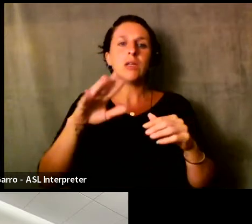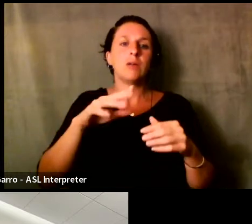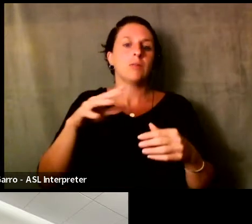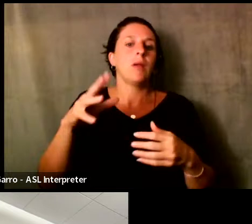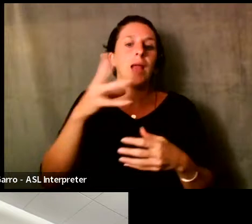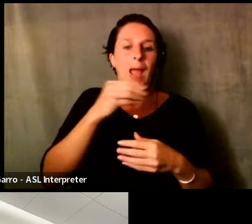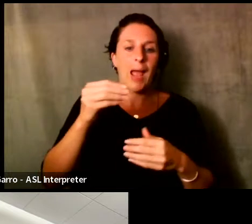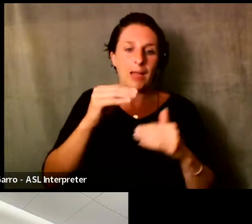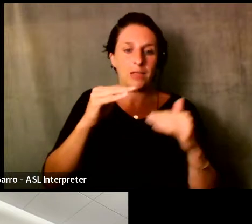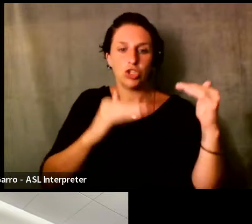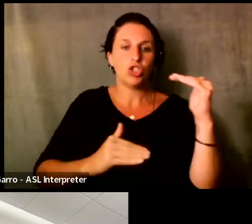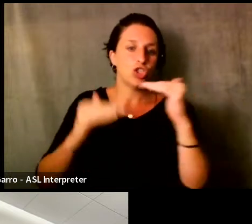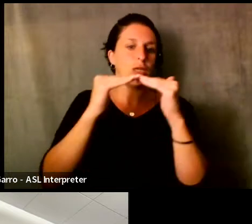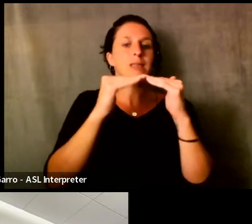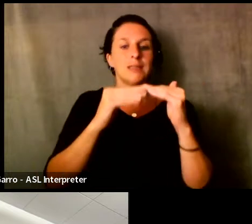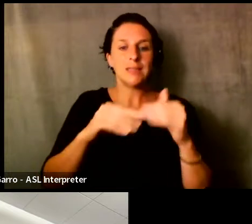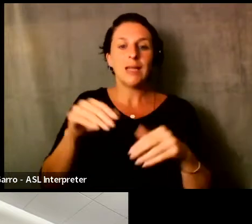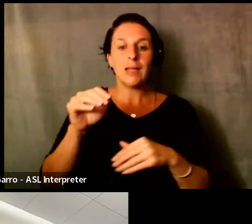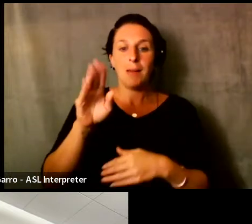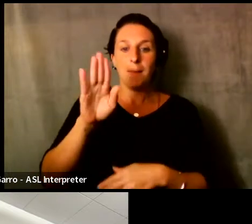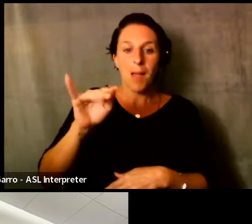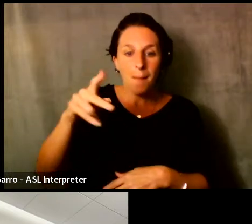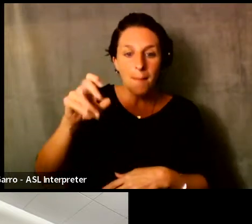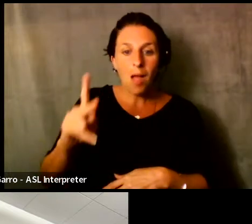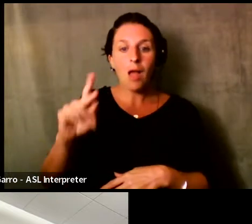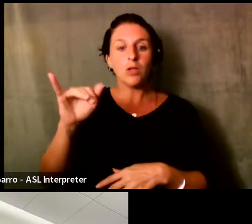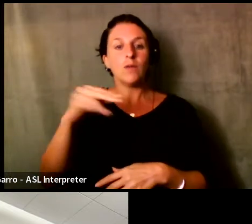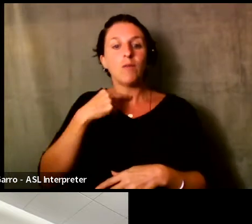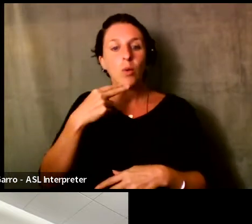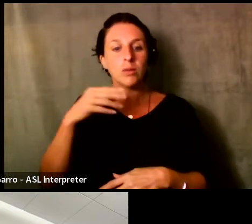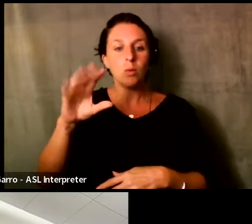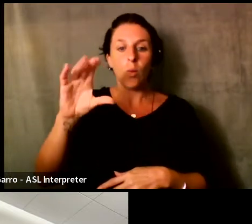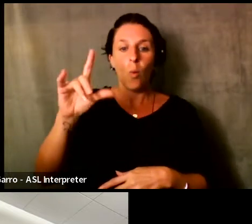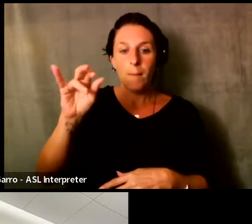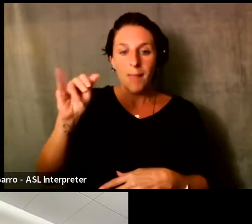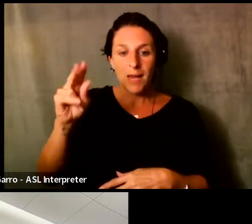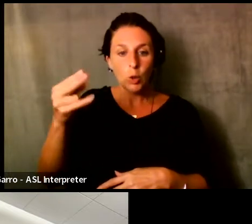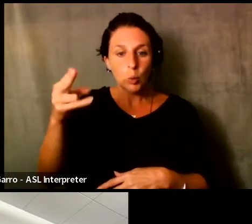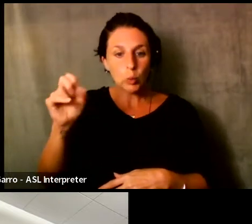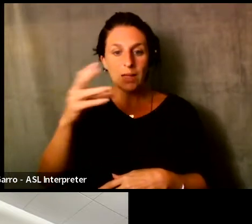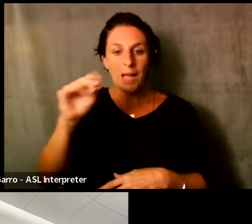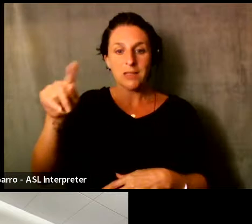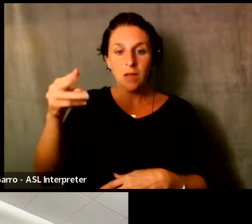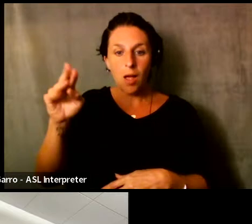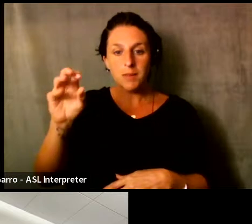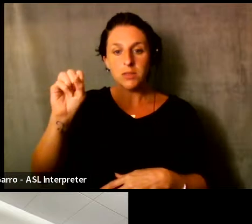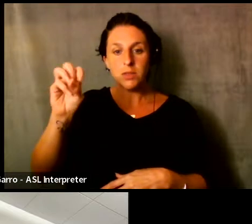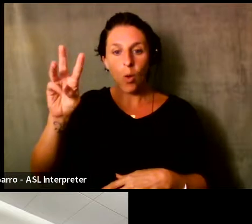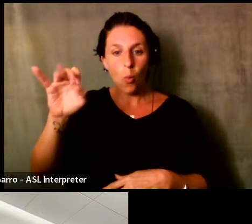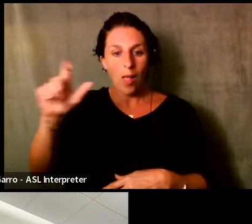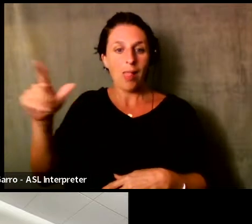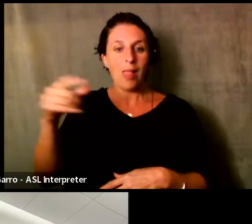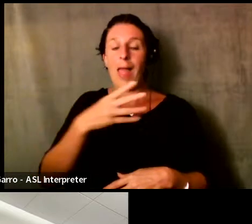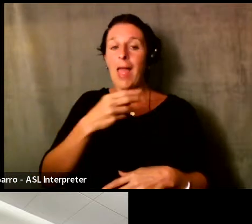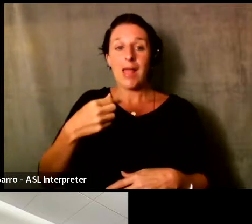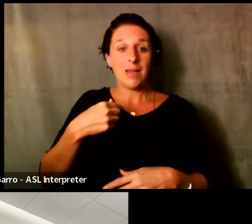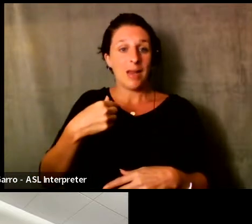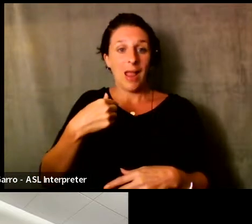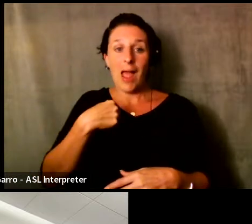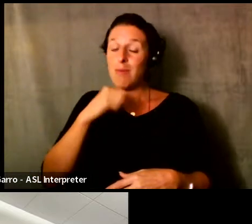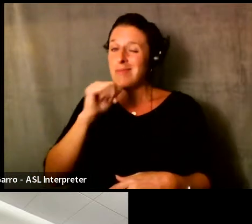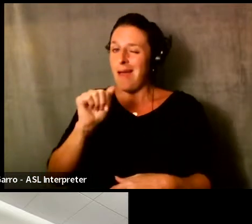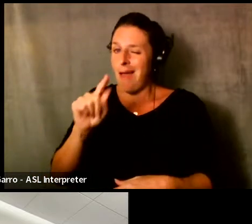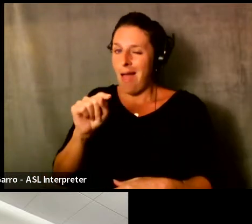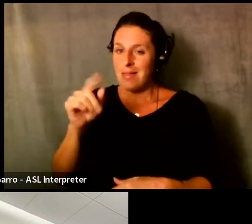BIPOC voices such as Coleman Hughes and Thomas Sowell. And I do think that comments, I also was not at the last board